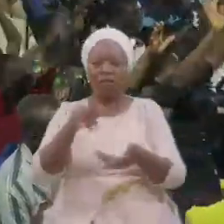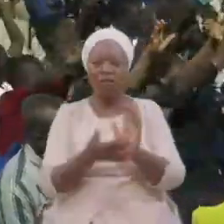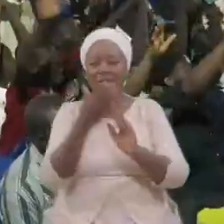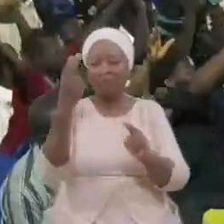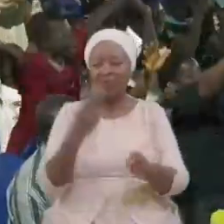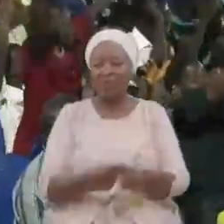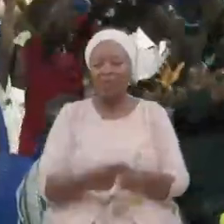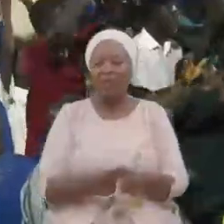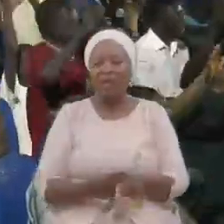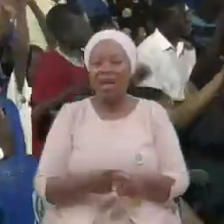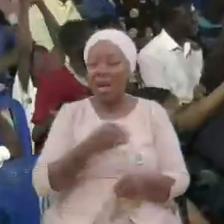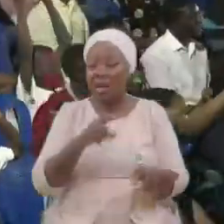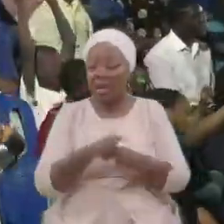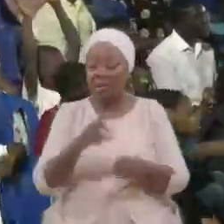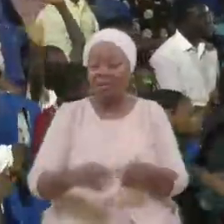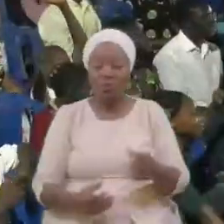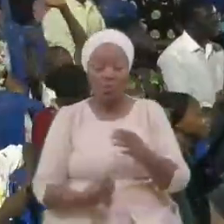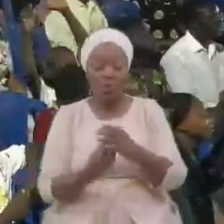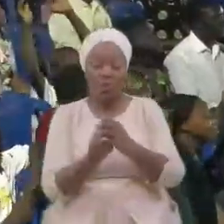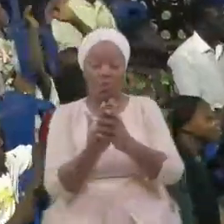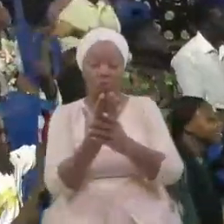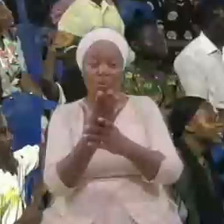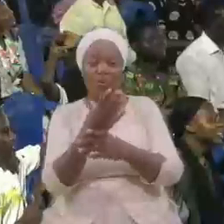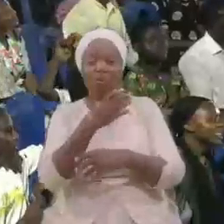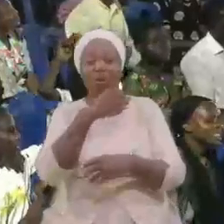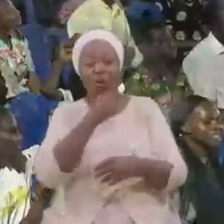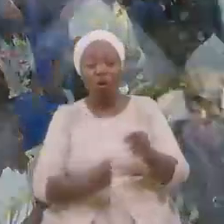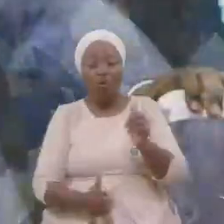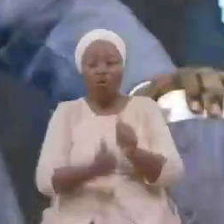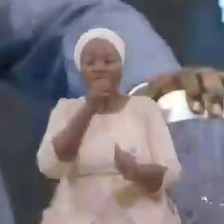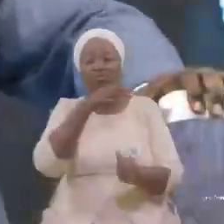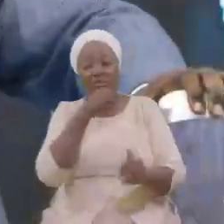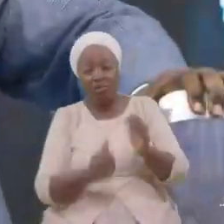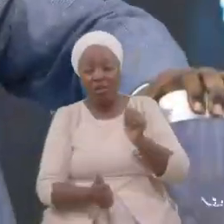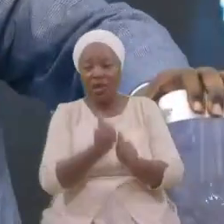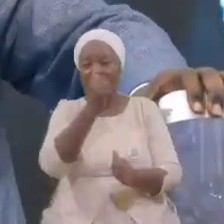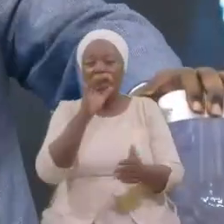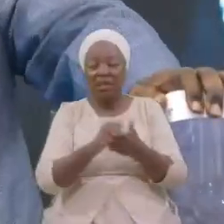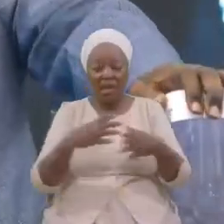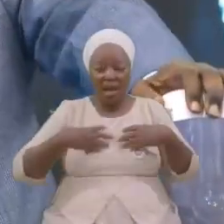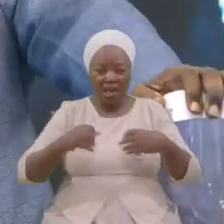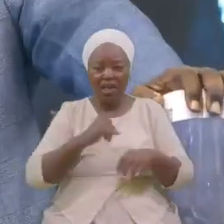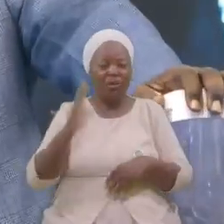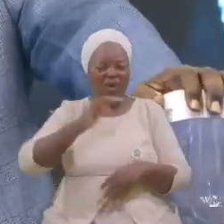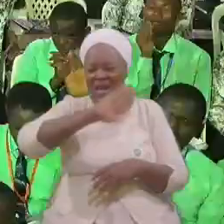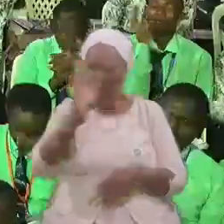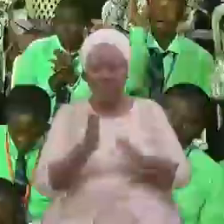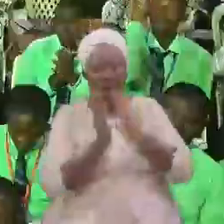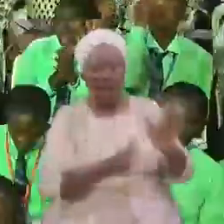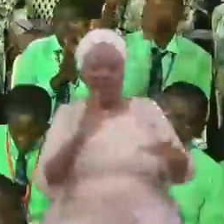And as you grow older and older and older, that healing will never leave your